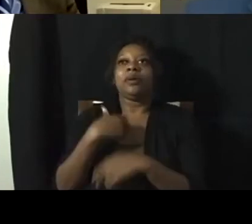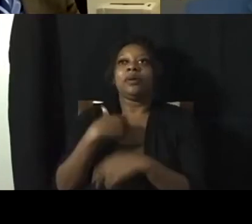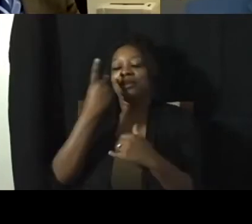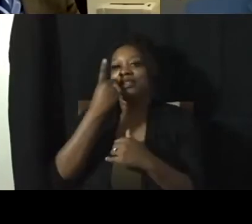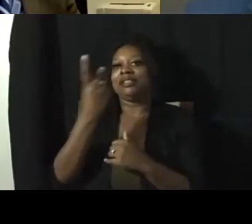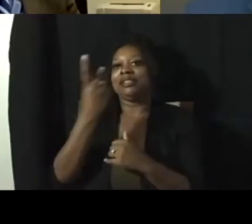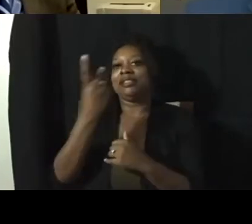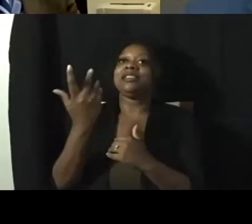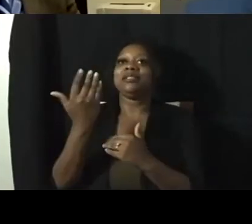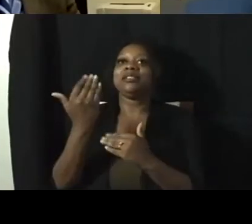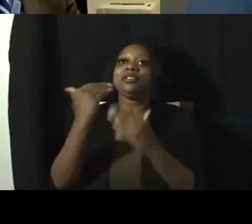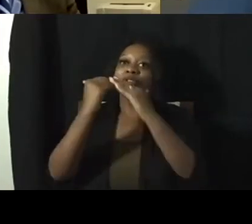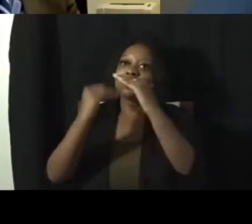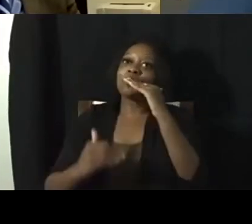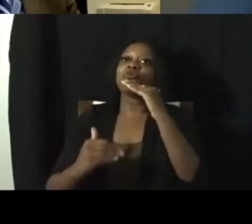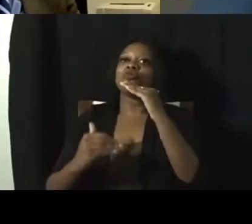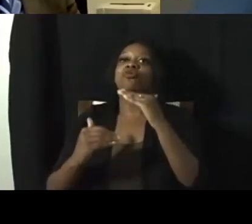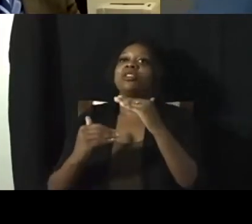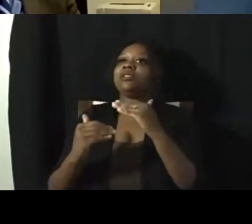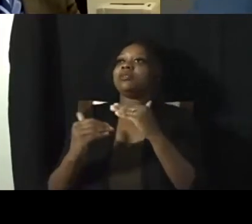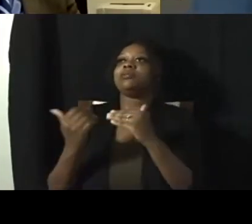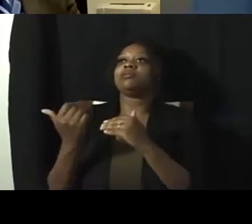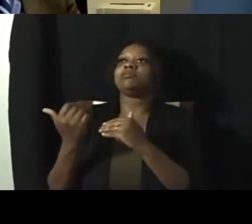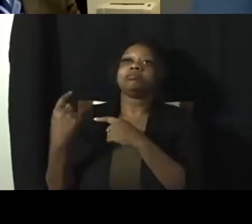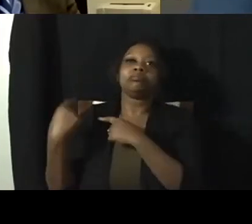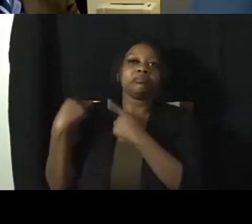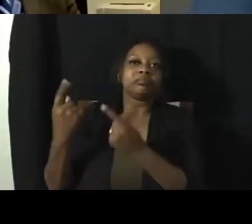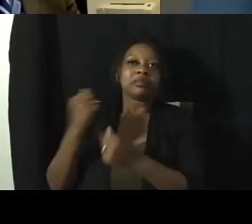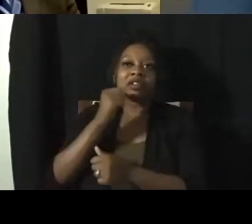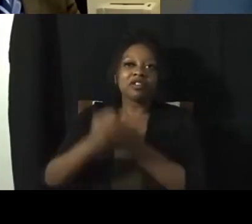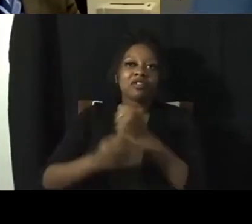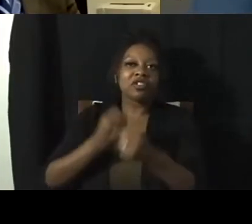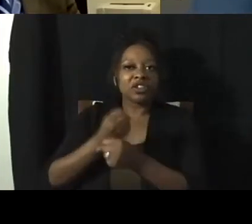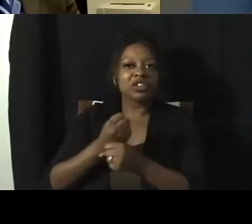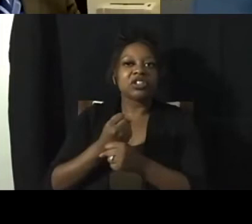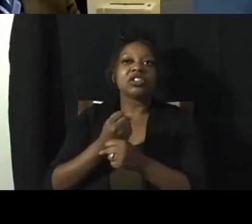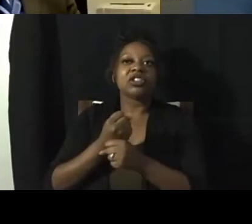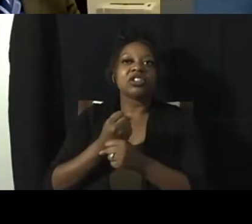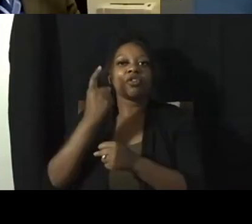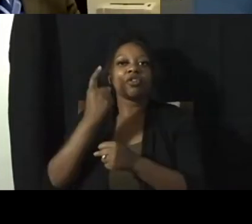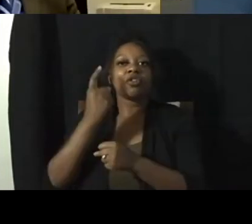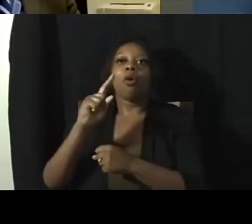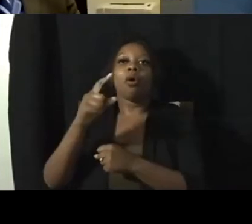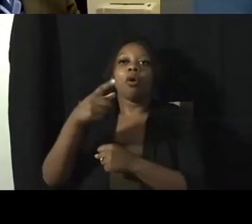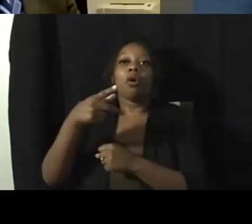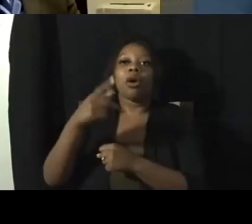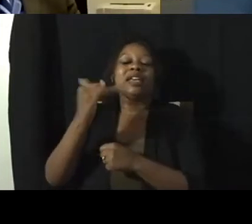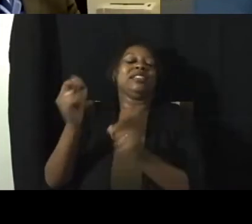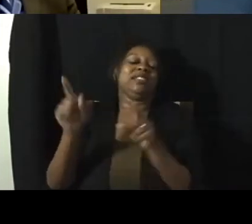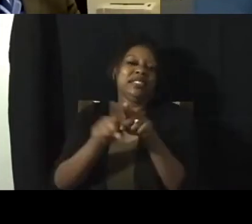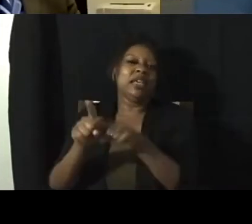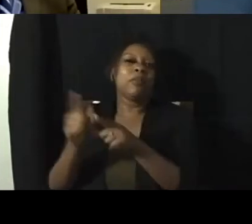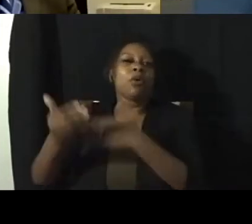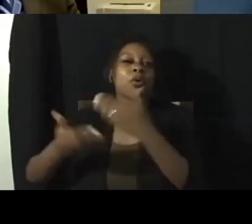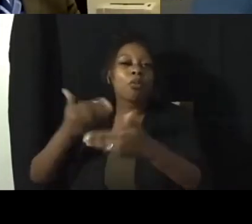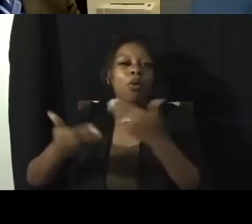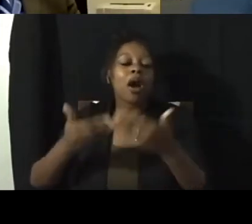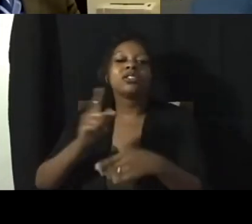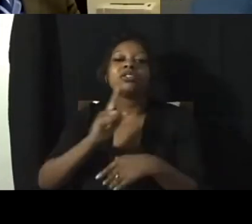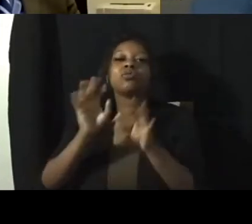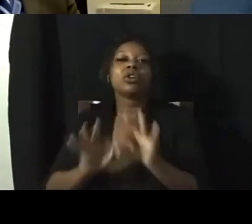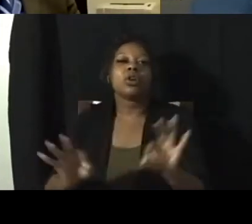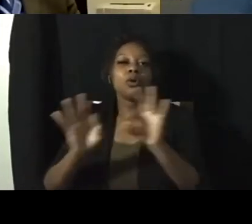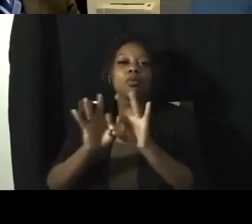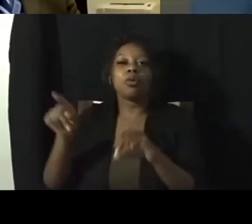over year in that as a symbol of progress. And it's important that people understand what that means in